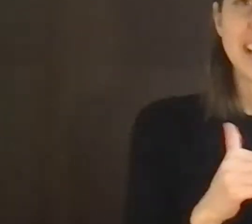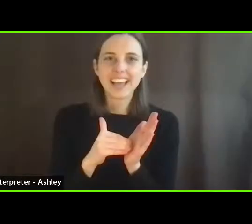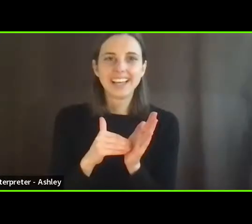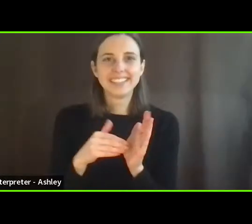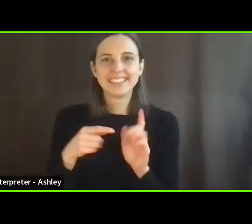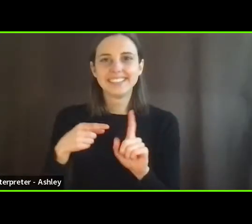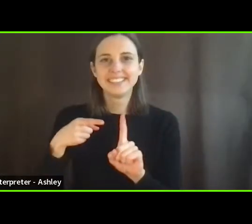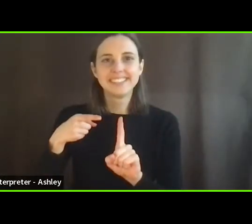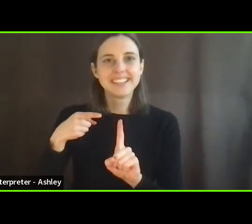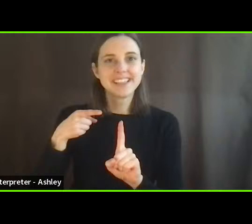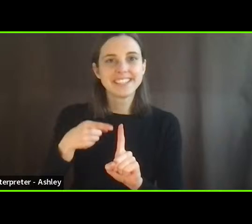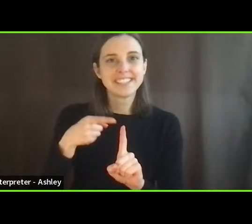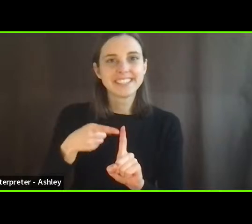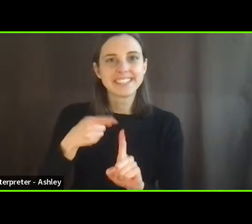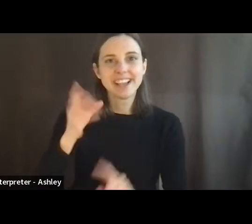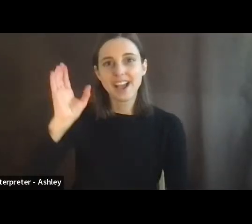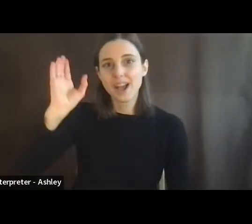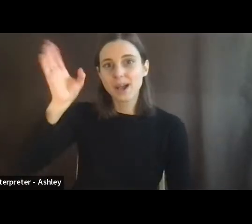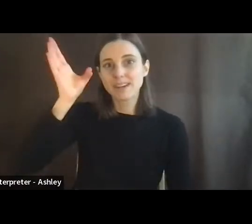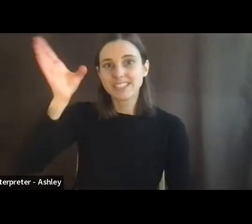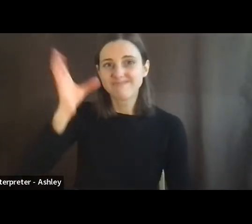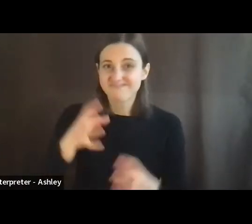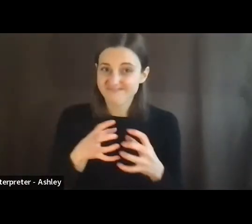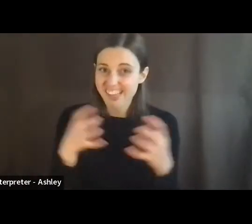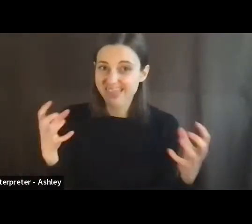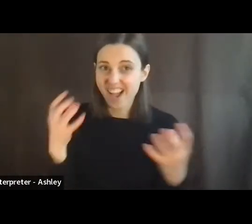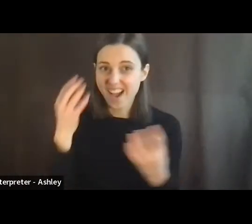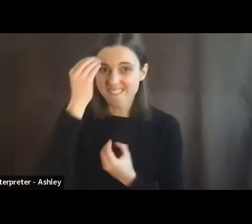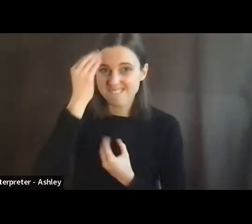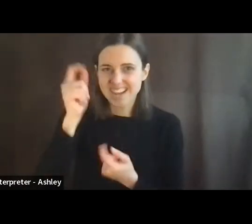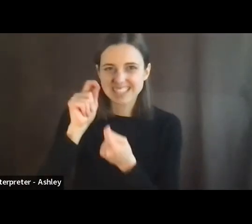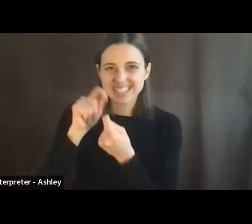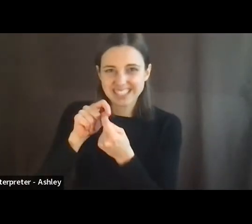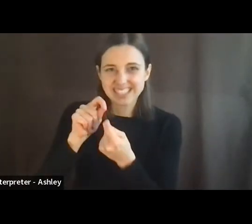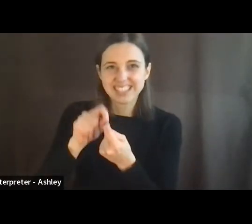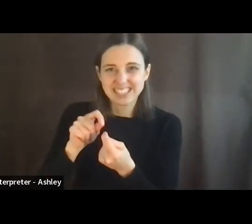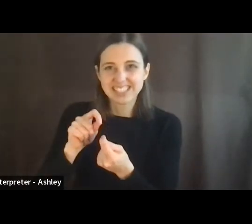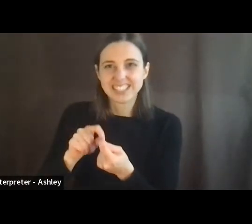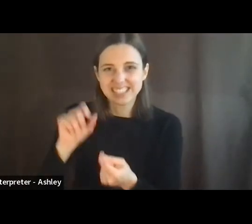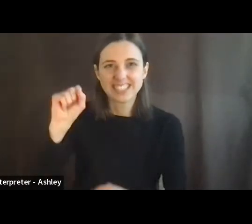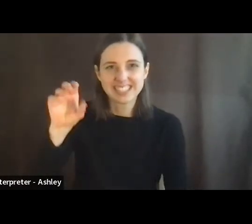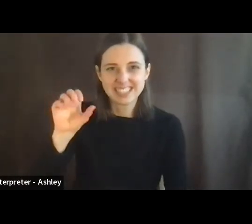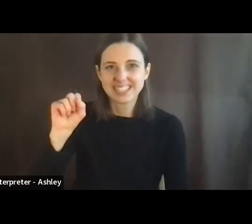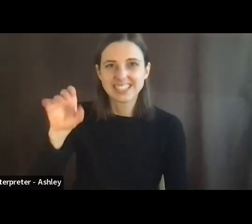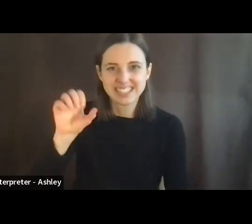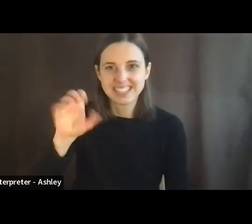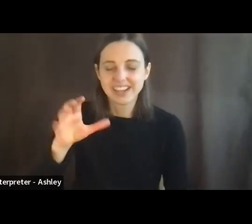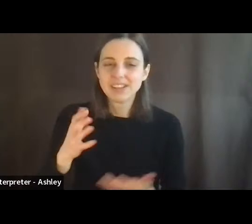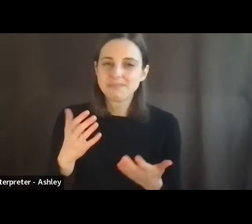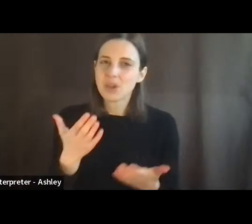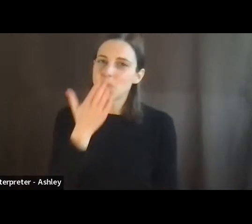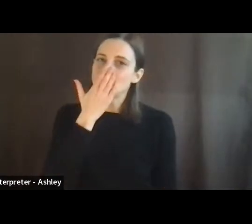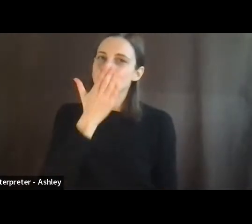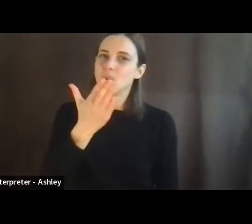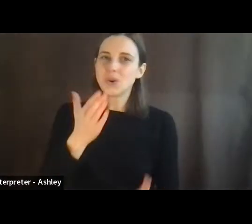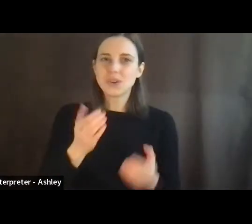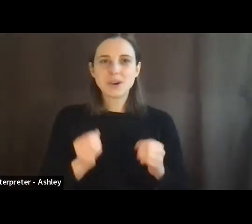packed presentation, and we'll have some good opportunities for